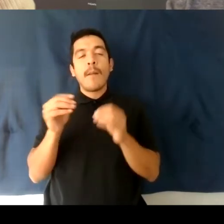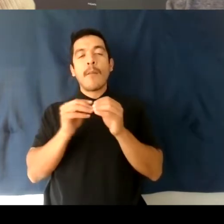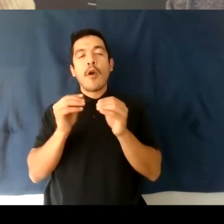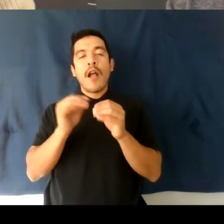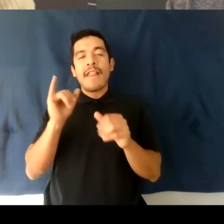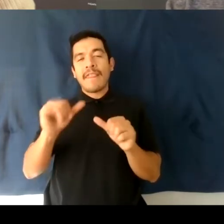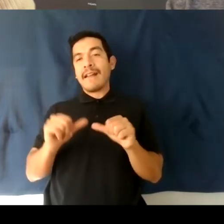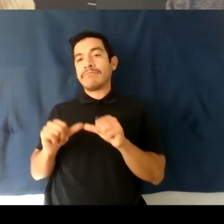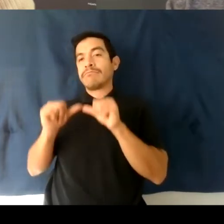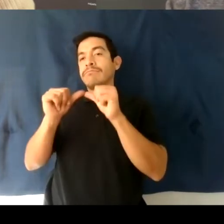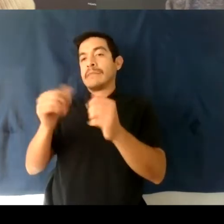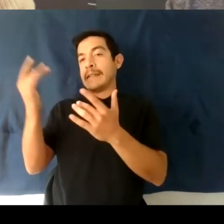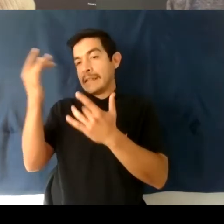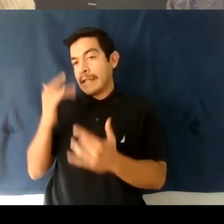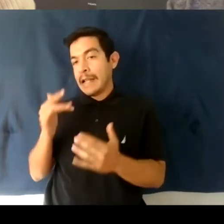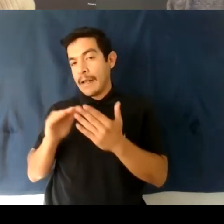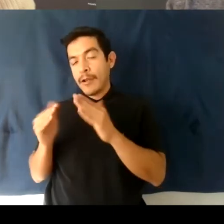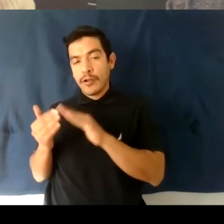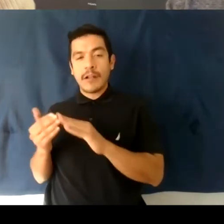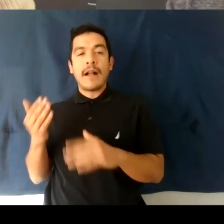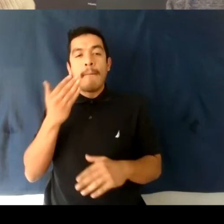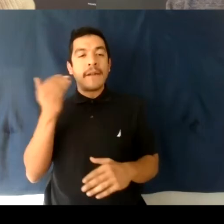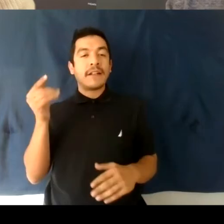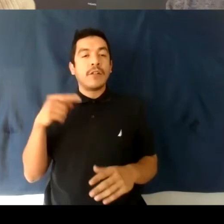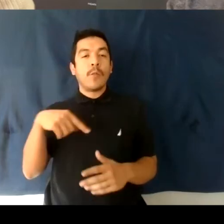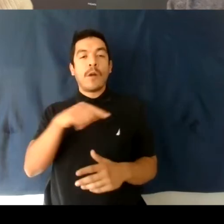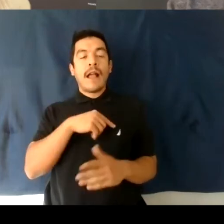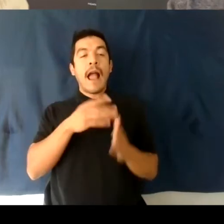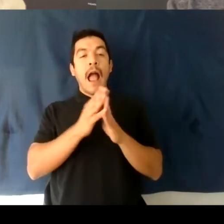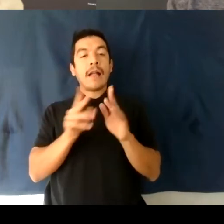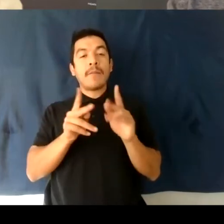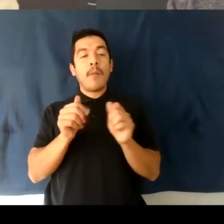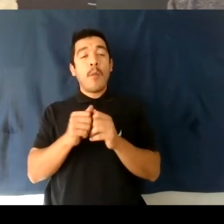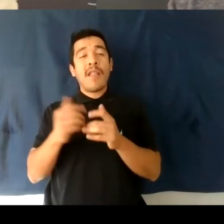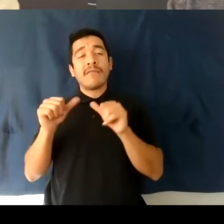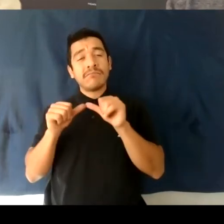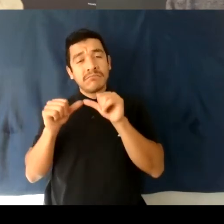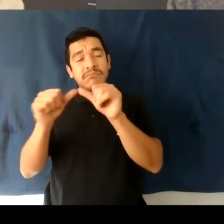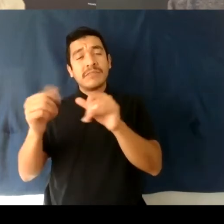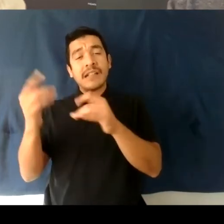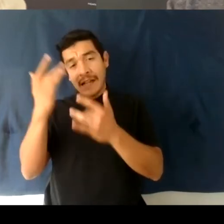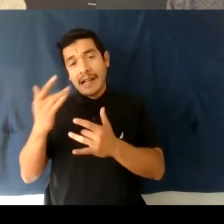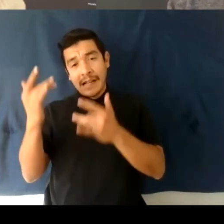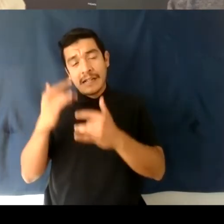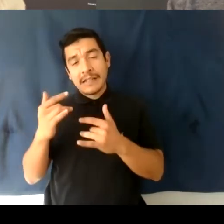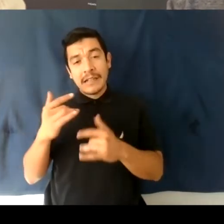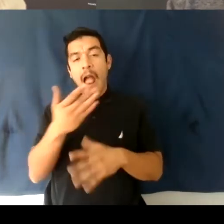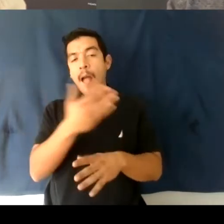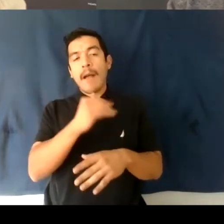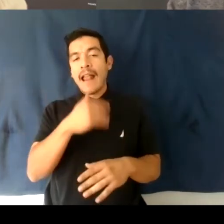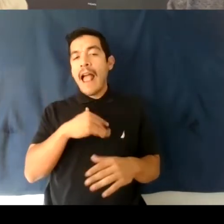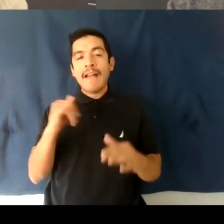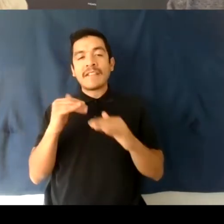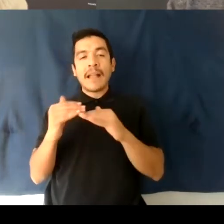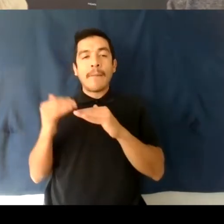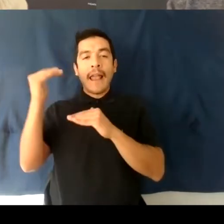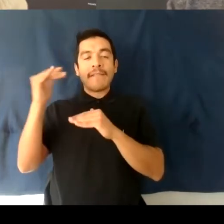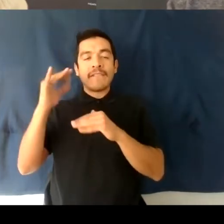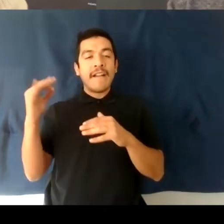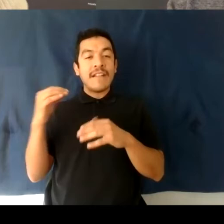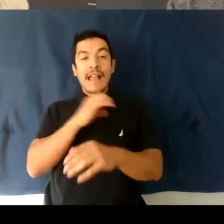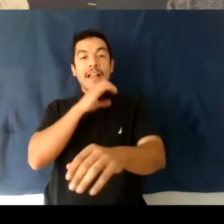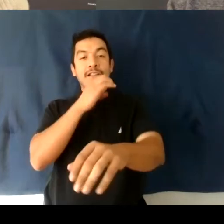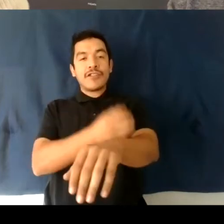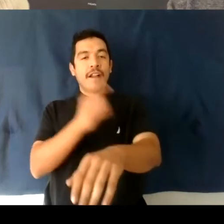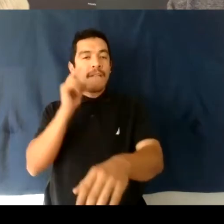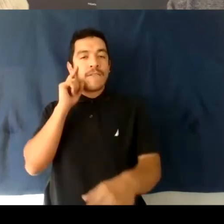ill community, because we as people with chronic illness may not have the same level of energy